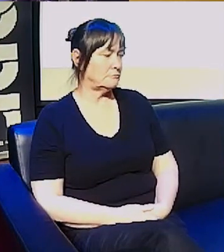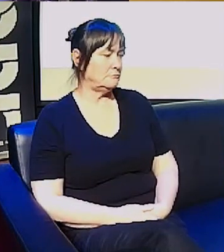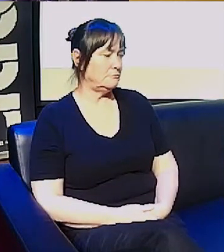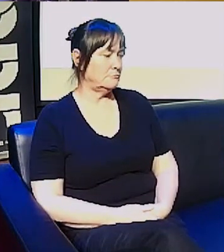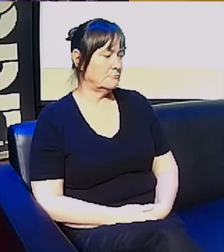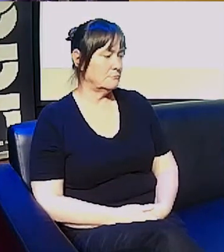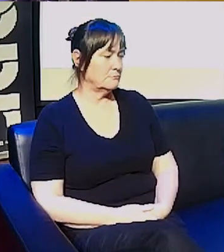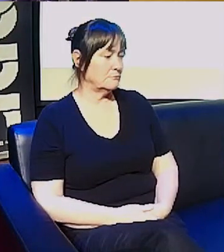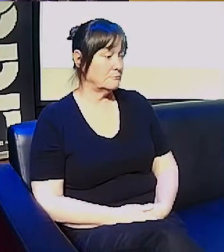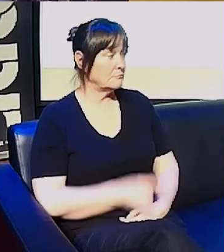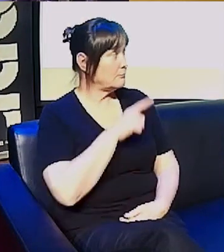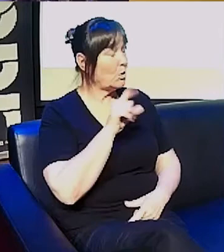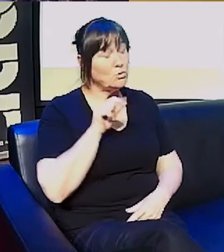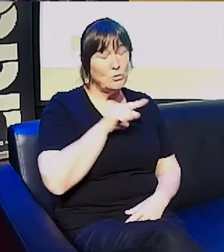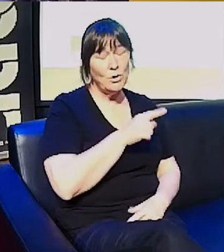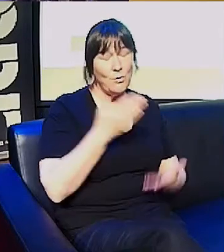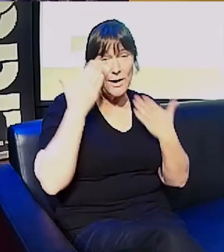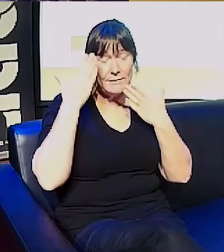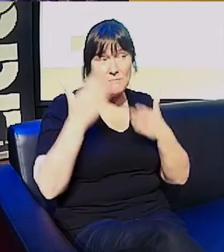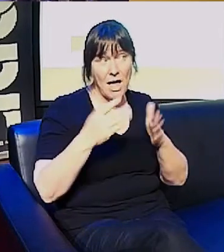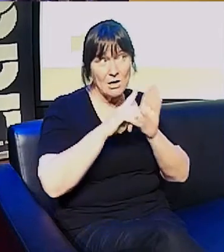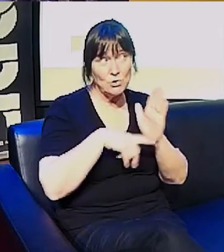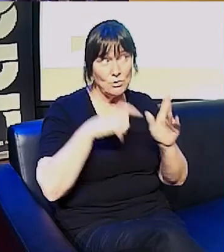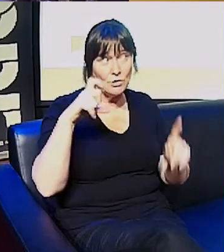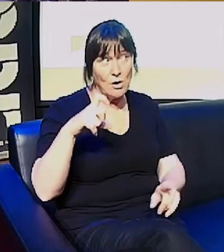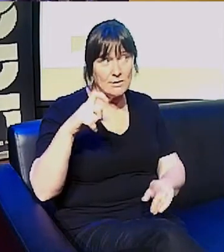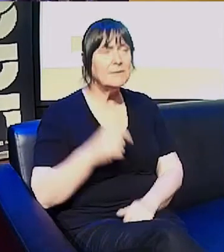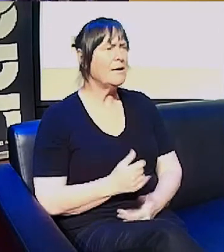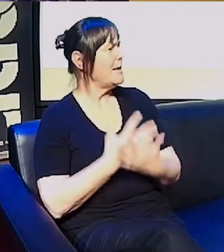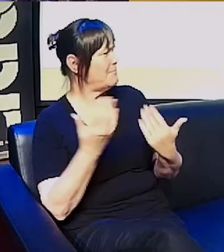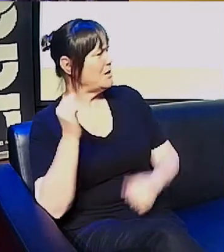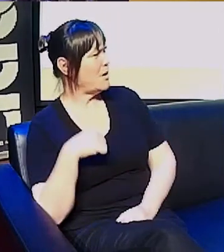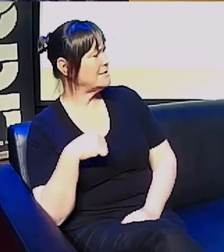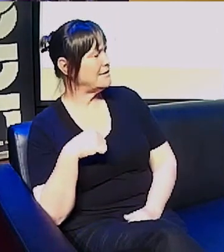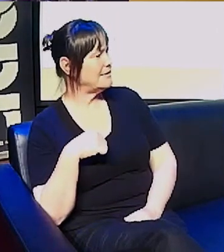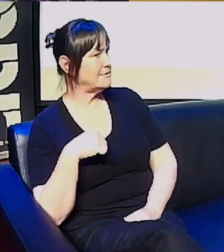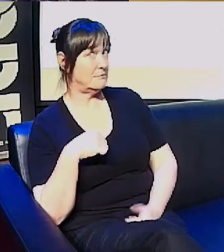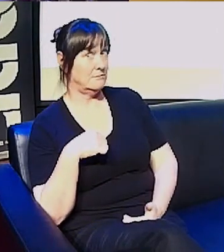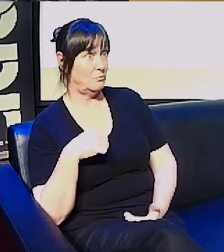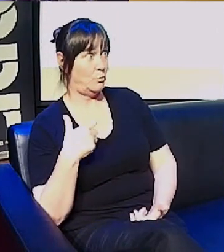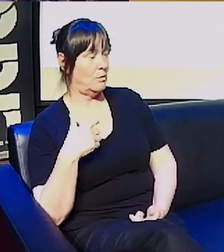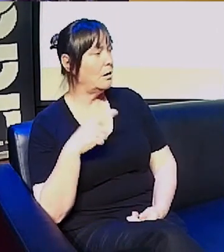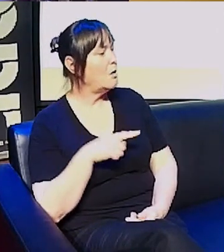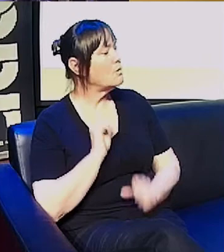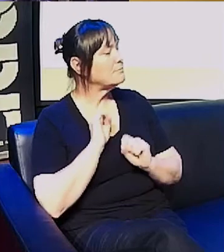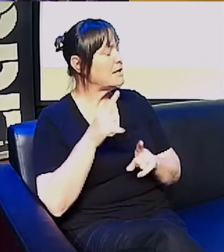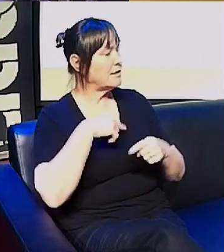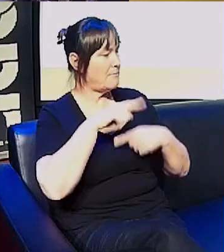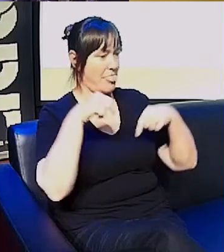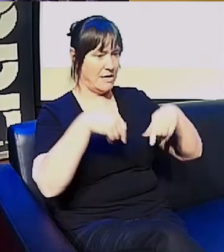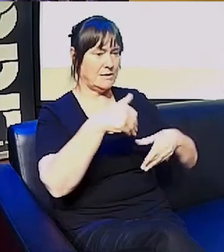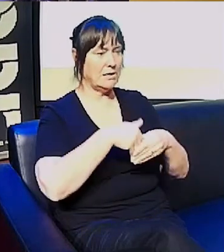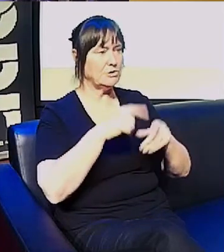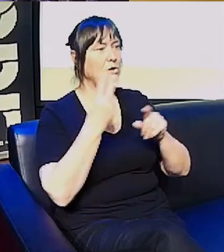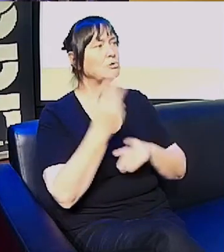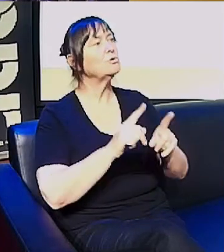Do you admire Judith Collins? In many ways, yes. I think one of the things that's such incredible about this election is that we're seeing two very